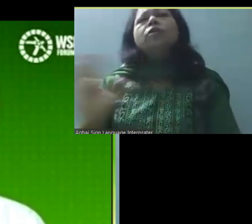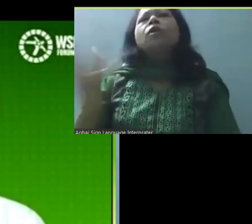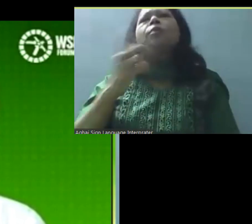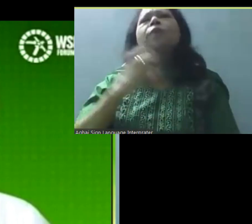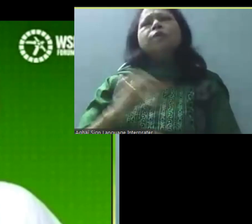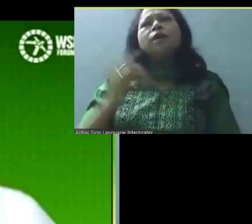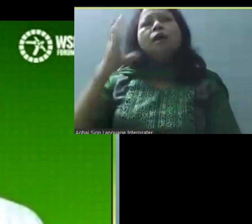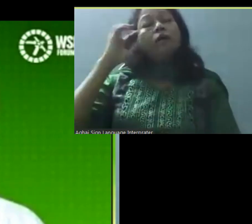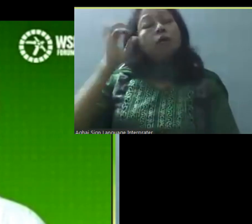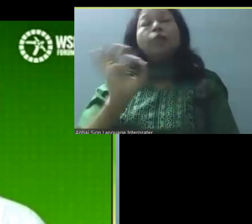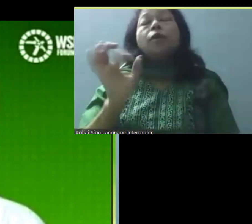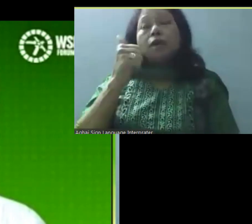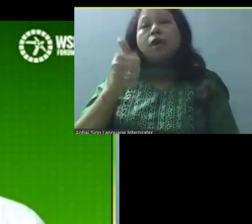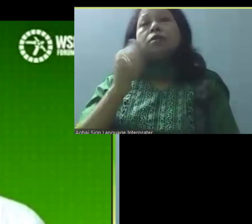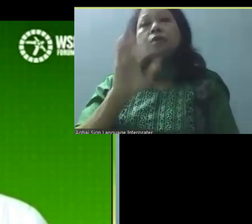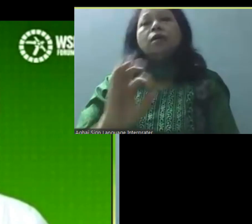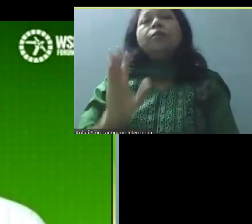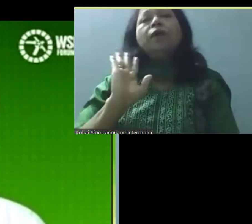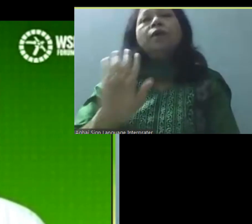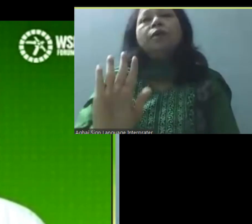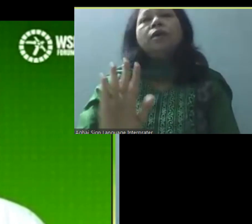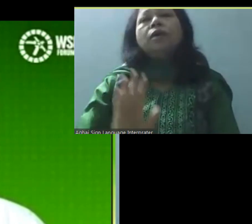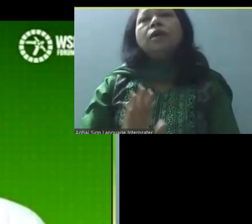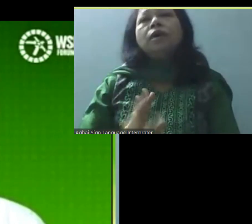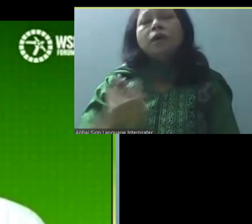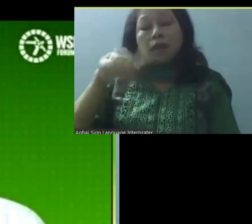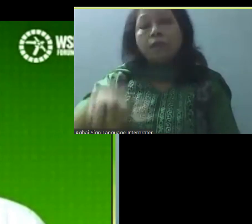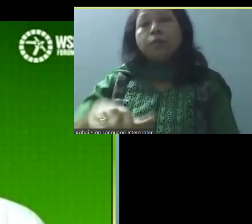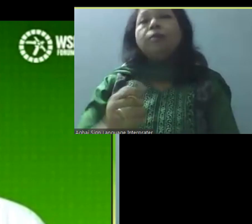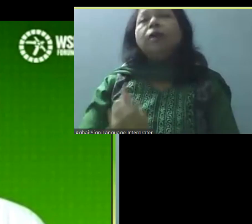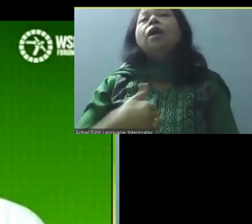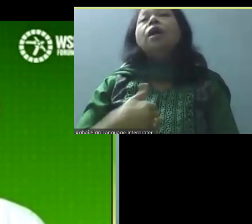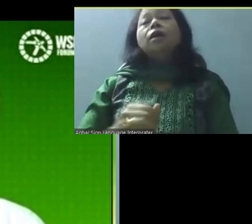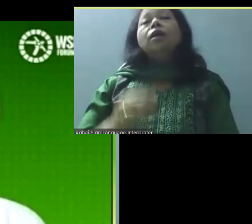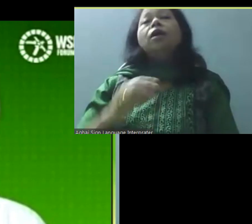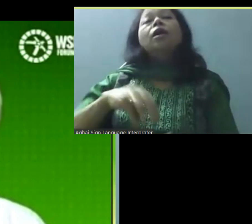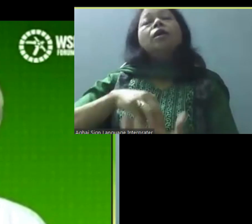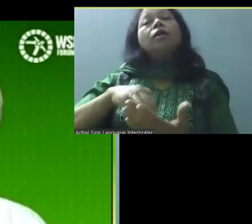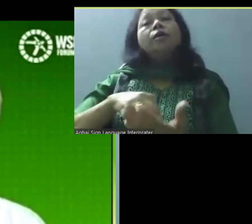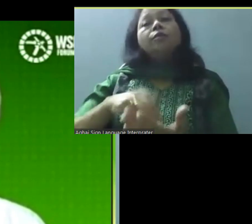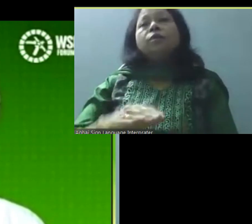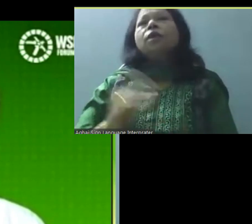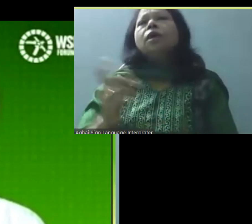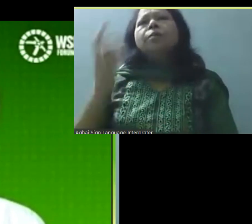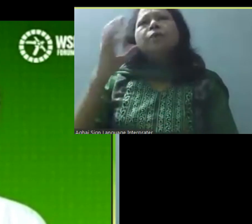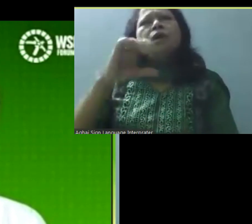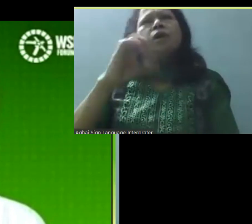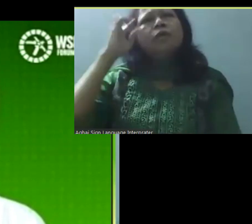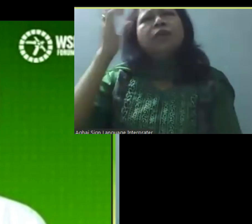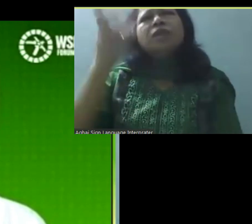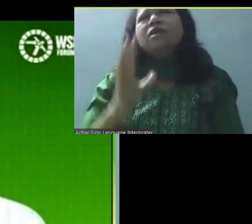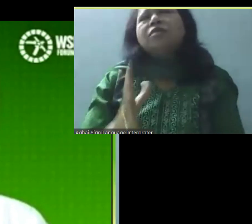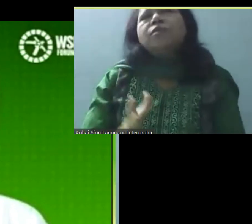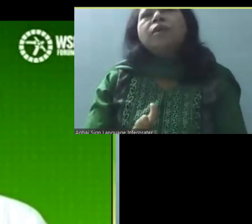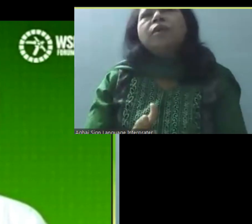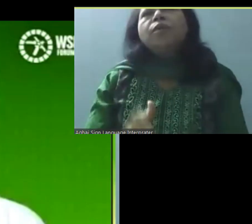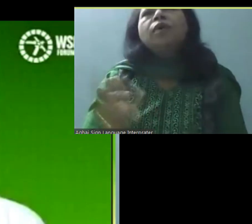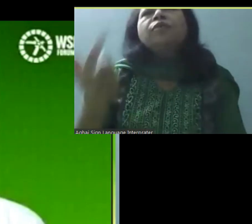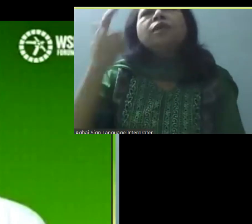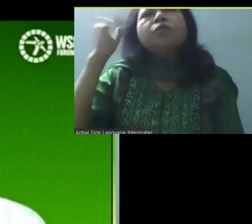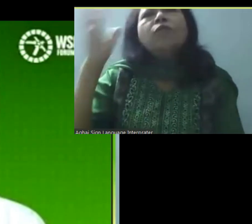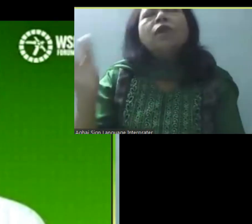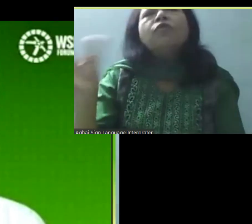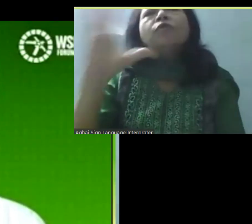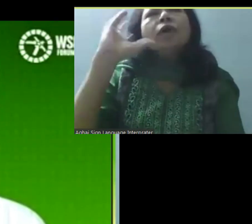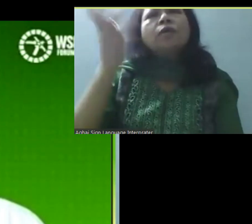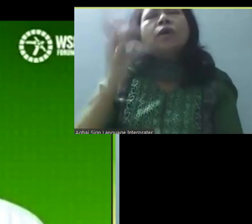done better. But even looking at my country, we have so many advantages compared with those places of the world